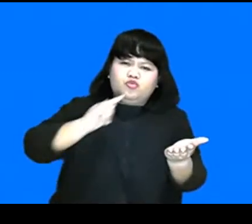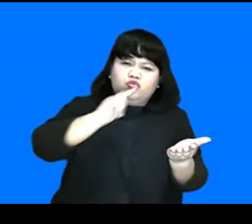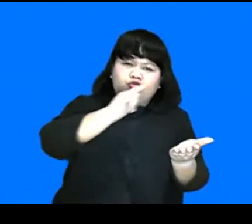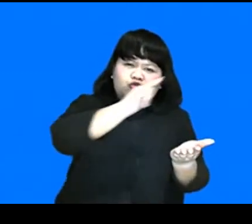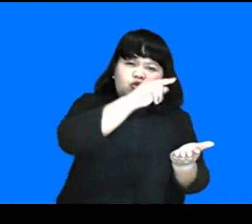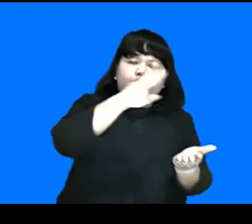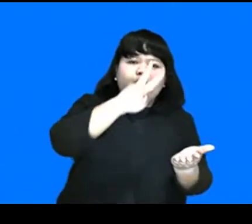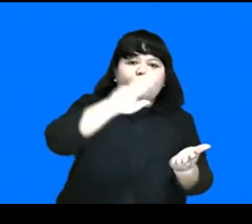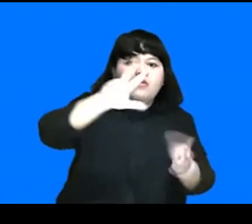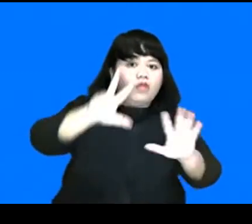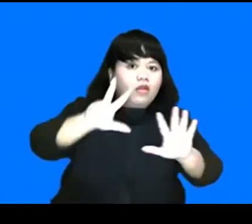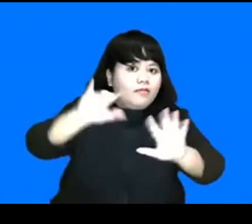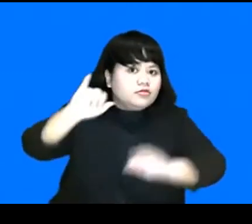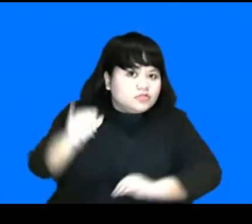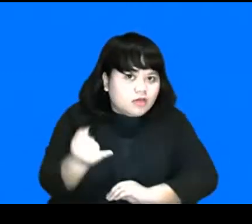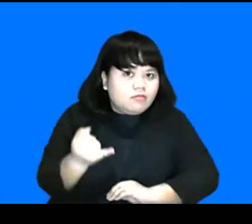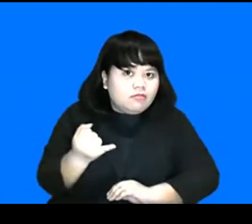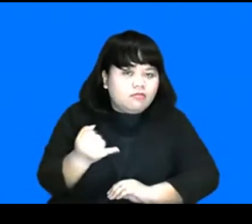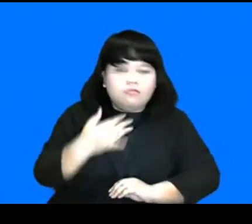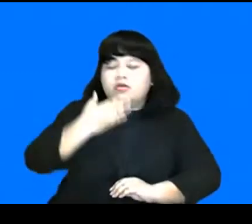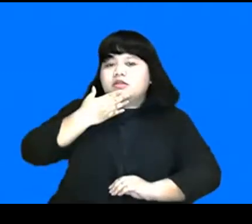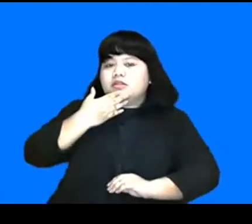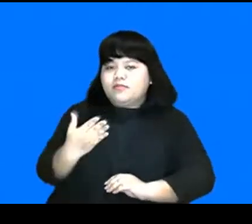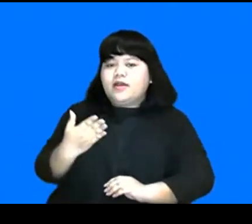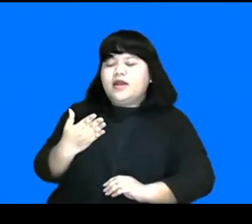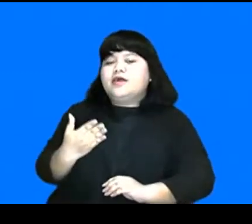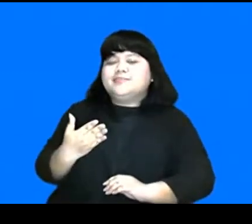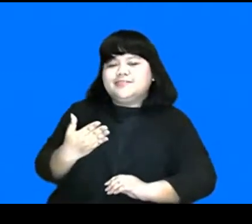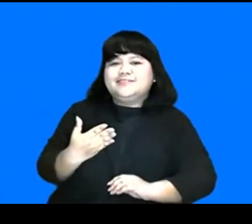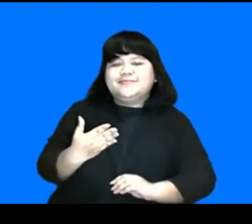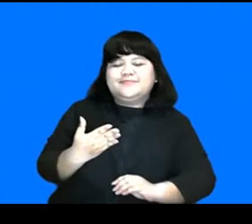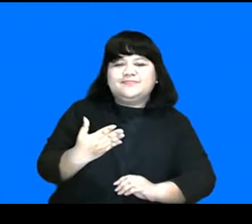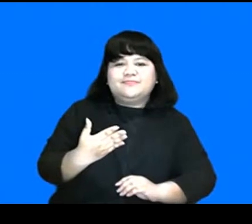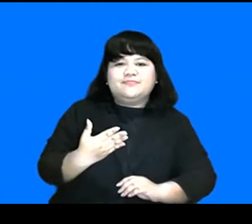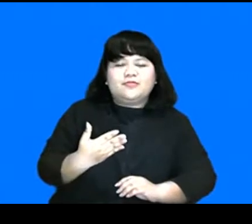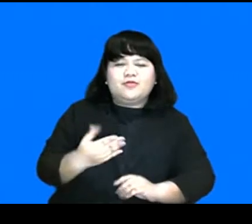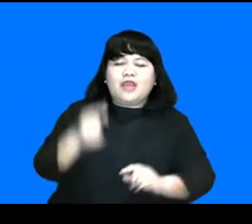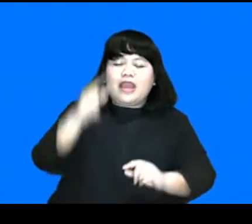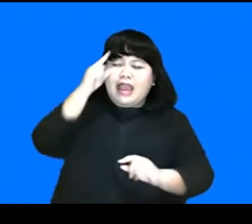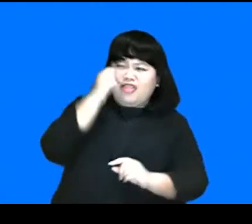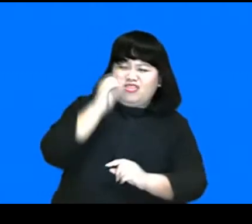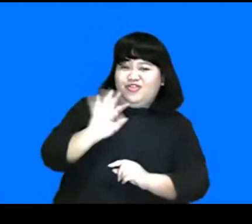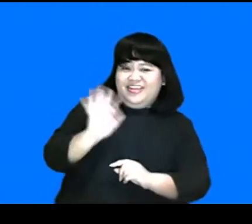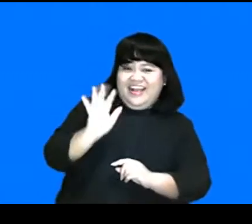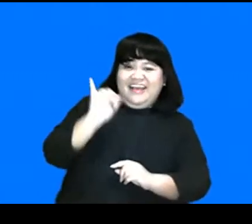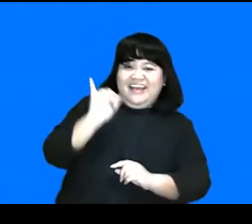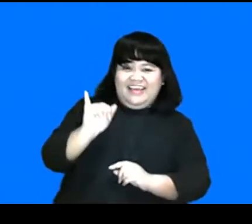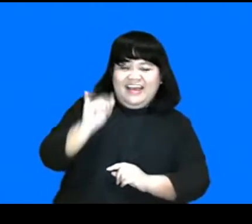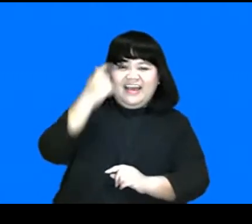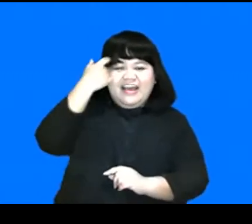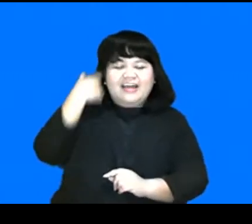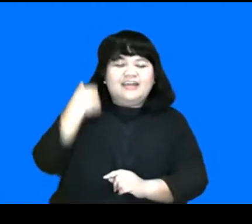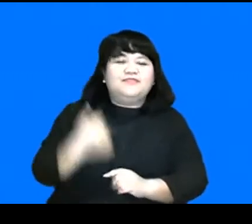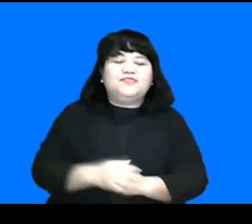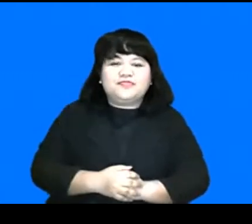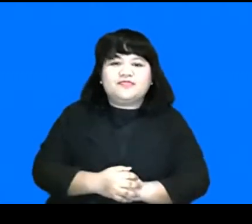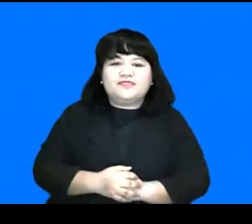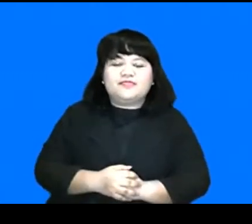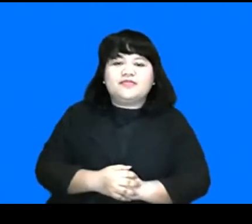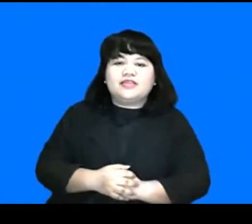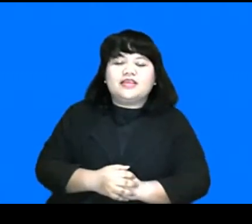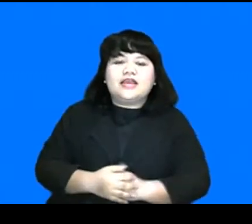no one fall asleep when discussing about tax today. And then we can bring forward what we discussed today